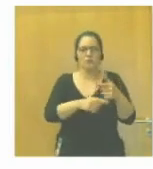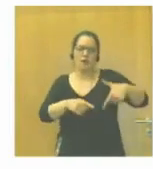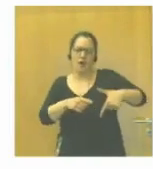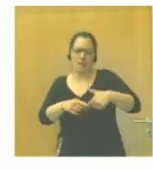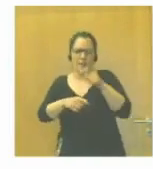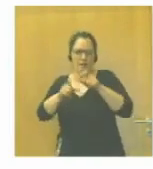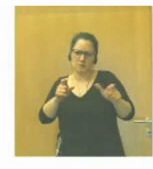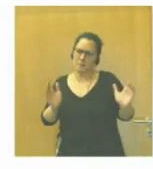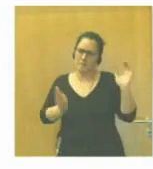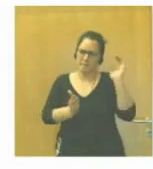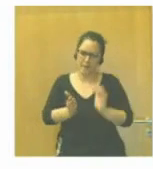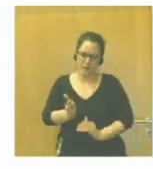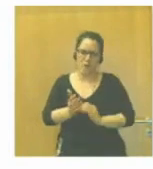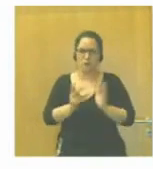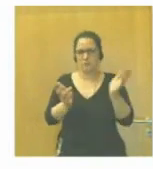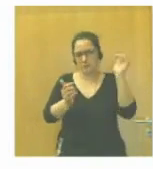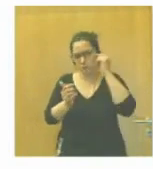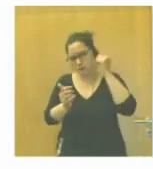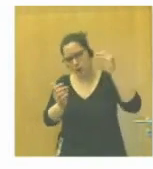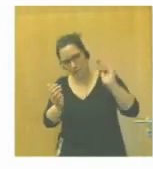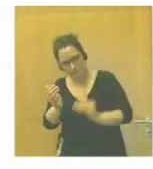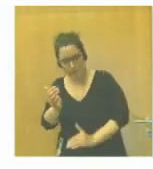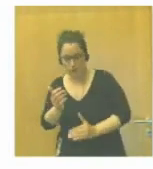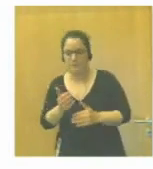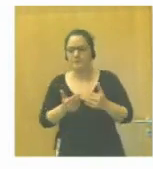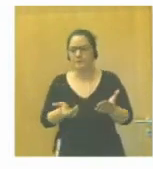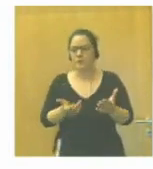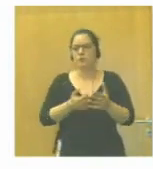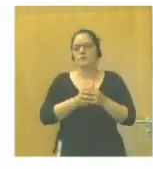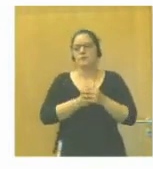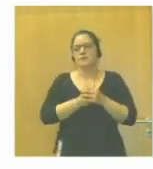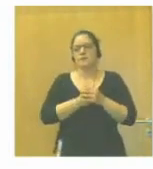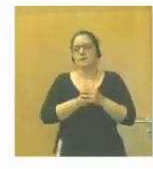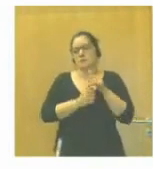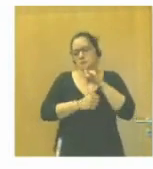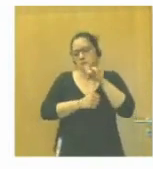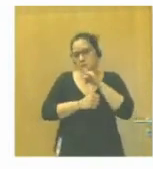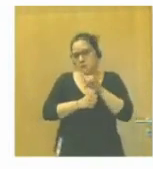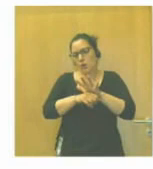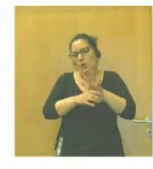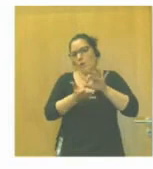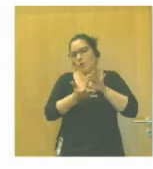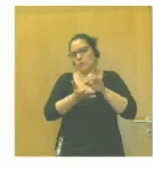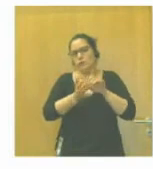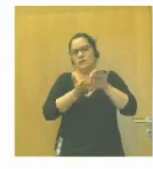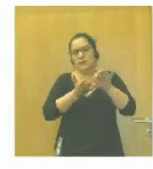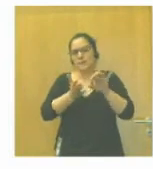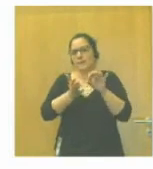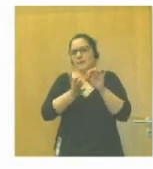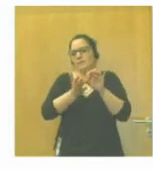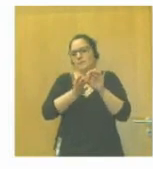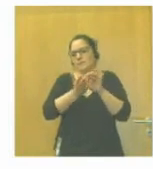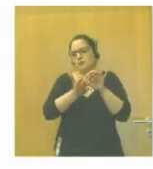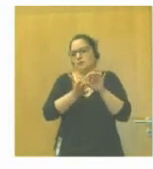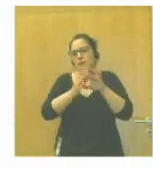So this is how a comprehensive approach looks. It's just one example. It really is each of these pieces together. It's based